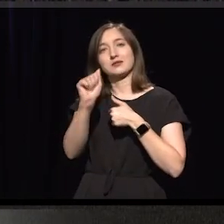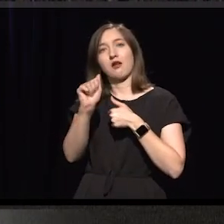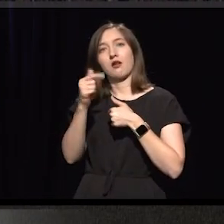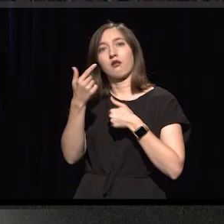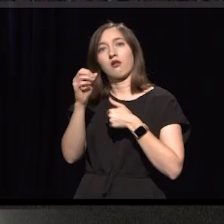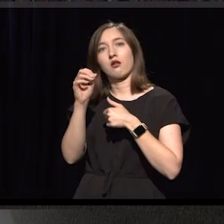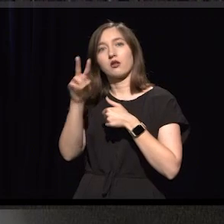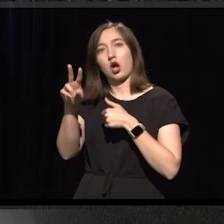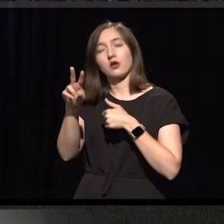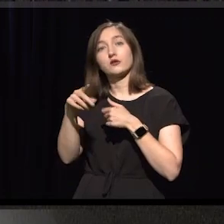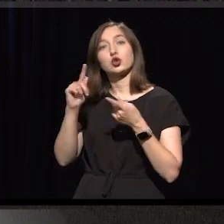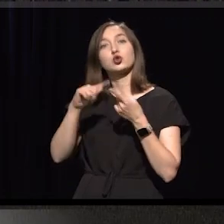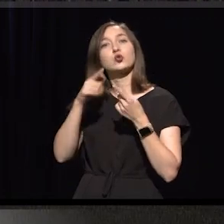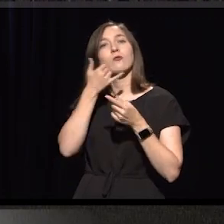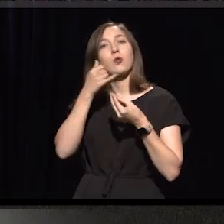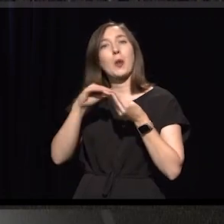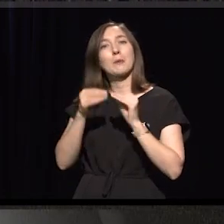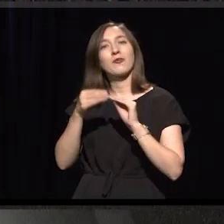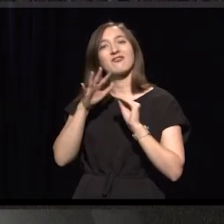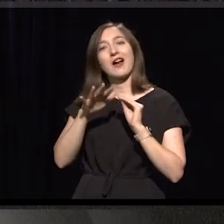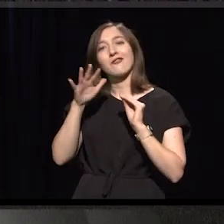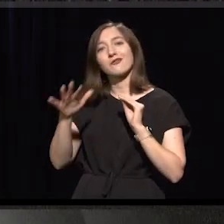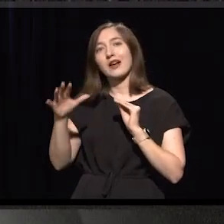or you can go anytime to the website at